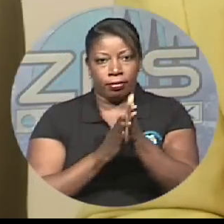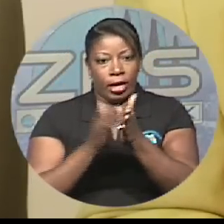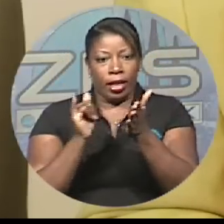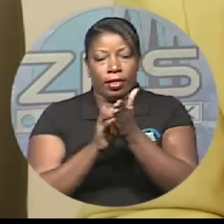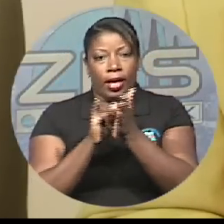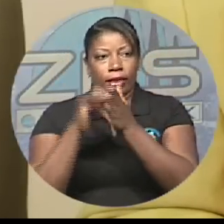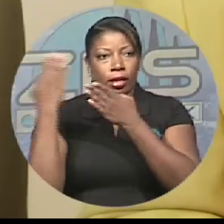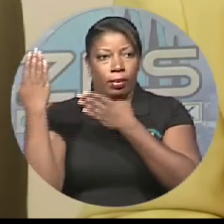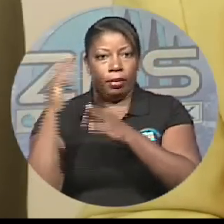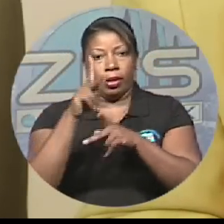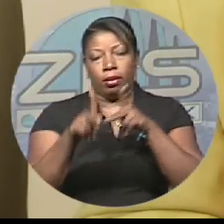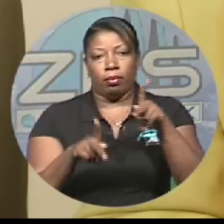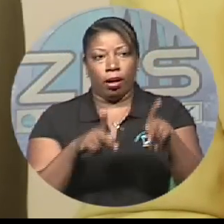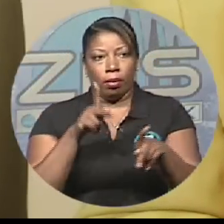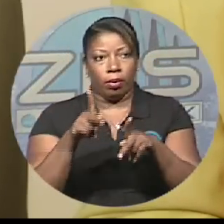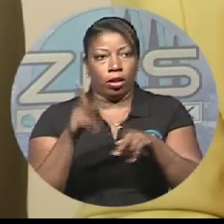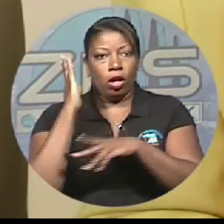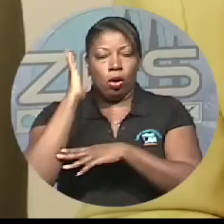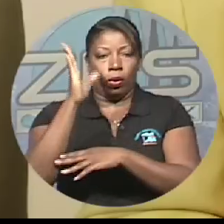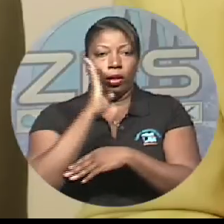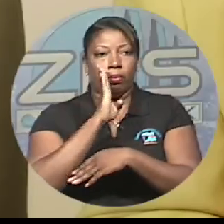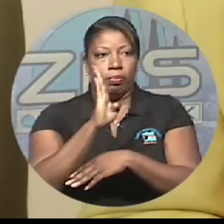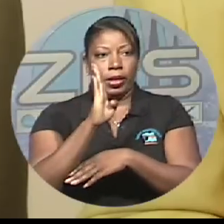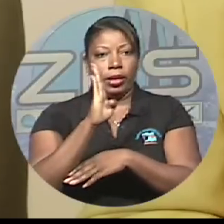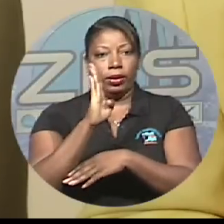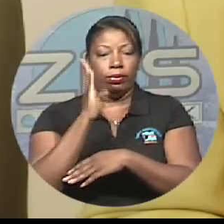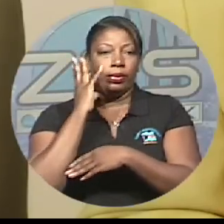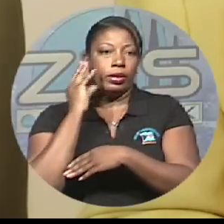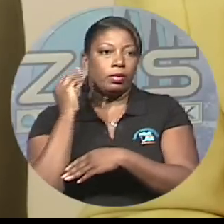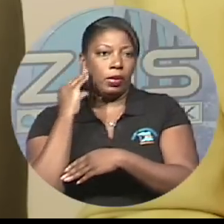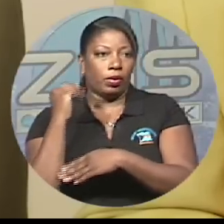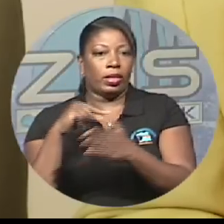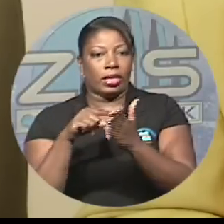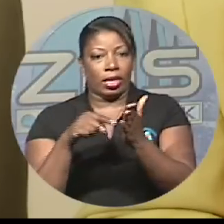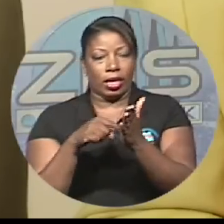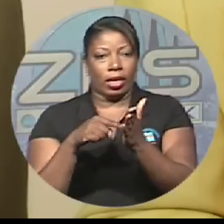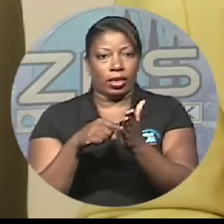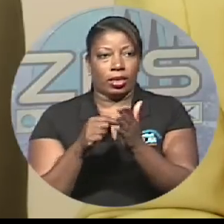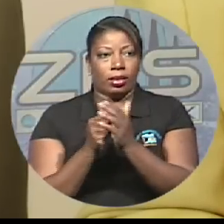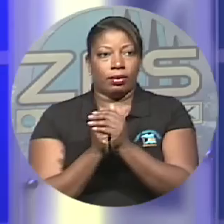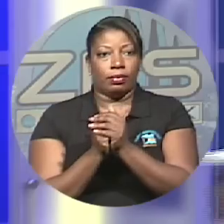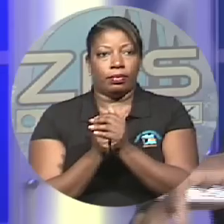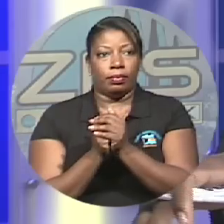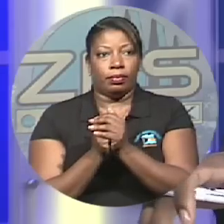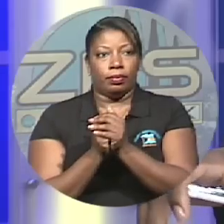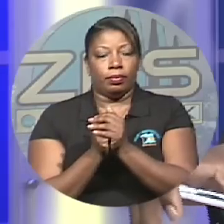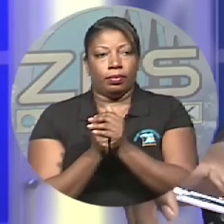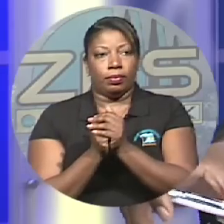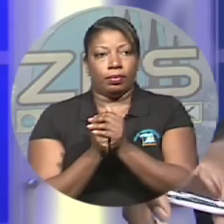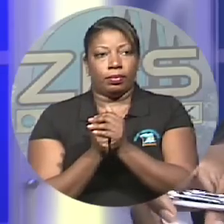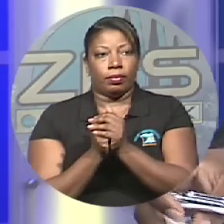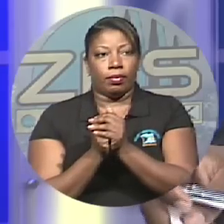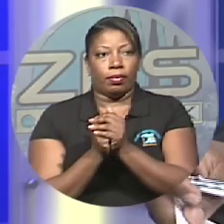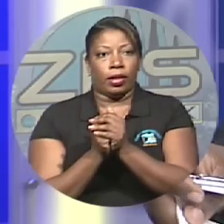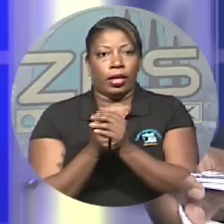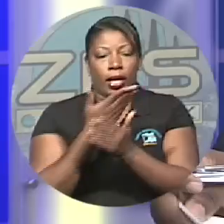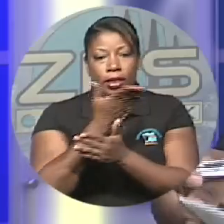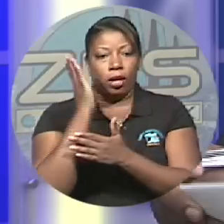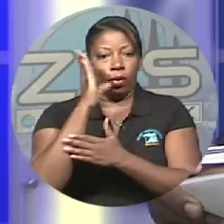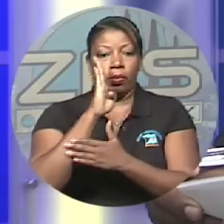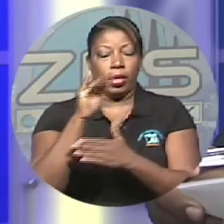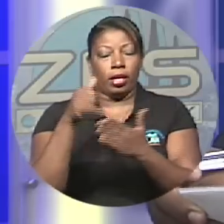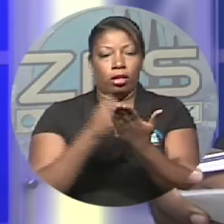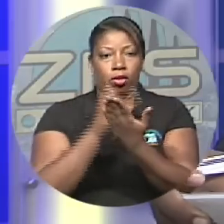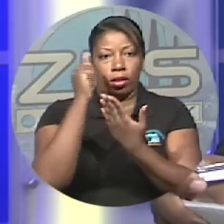Bahamian public would be able to experience Wu Opera. Now, the troupe will be in the capital from